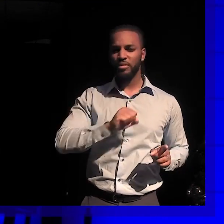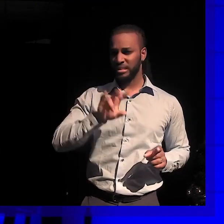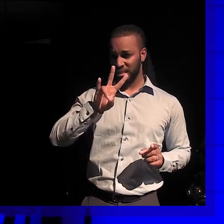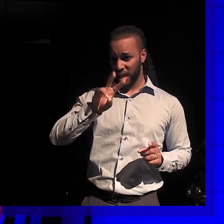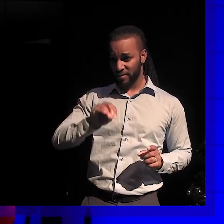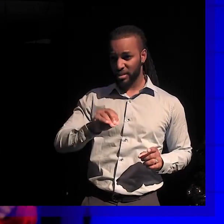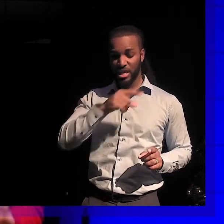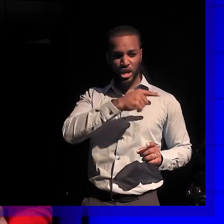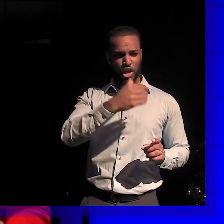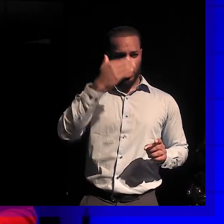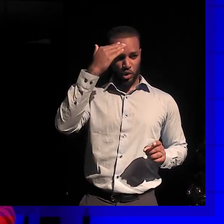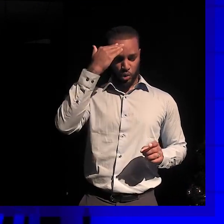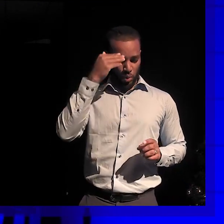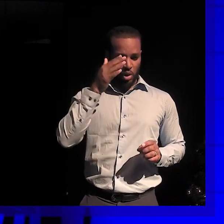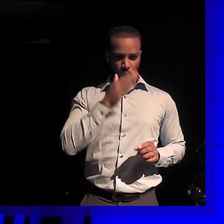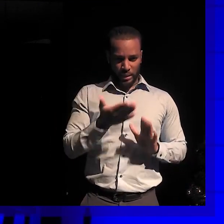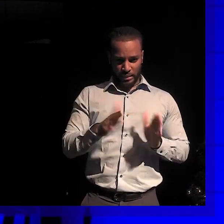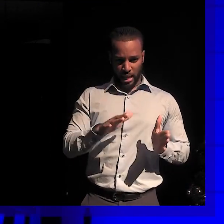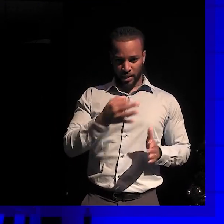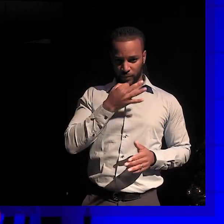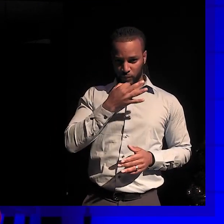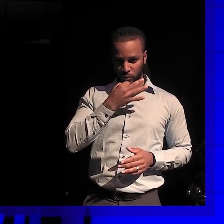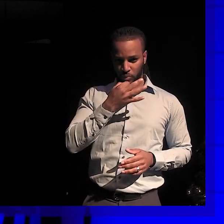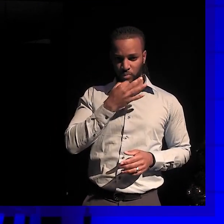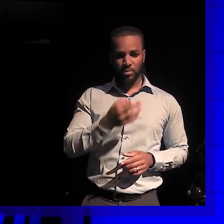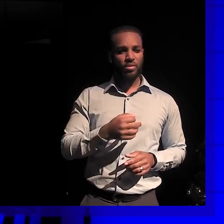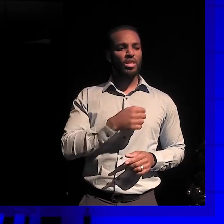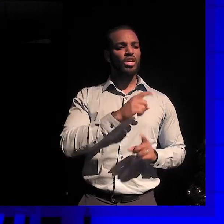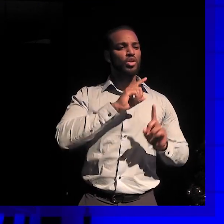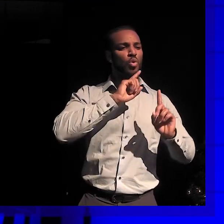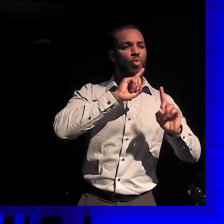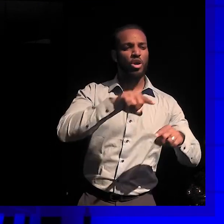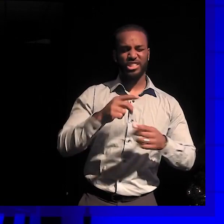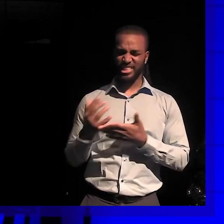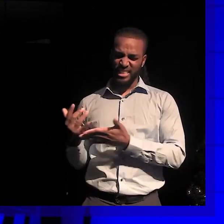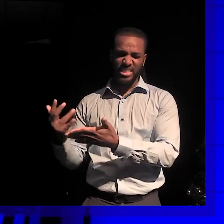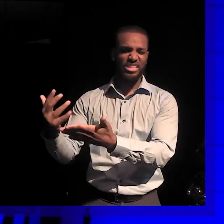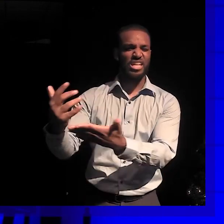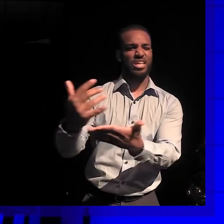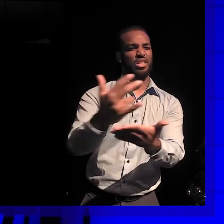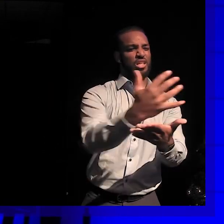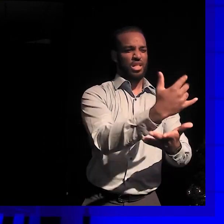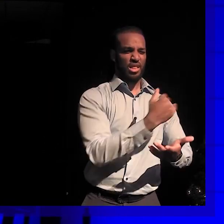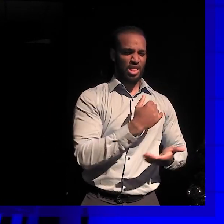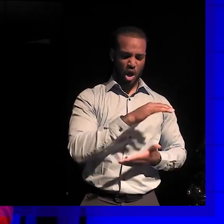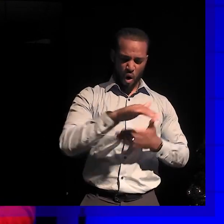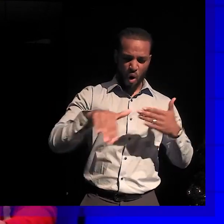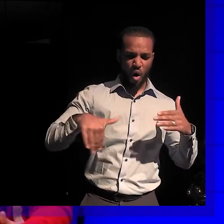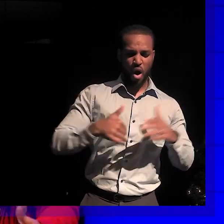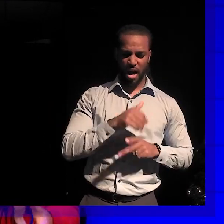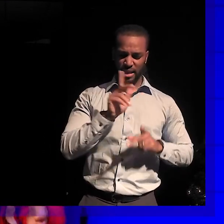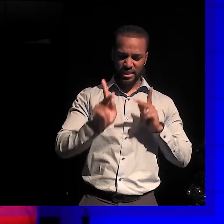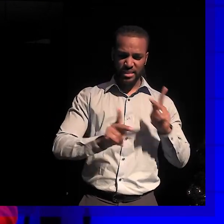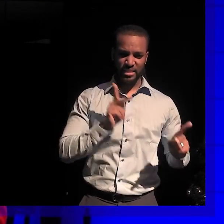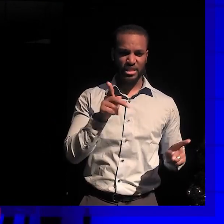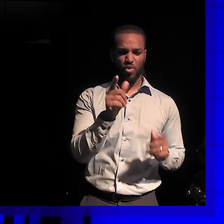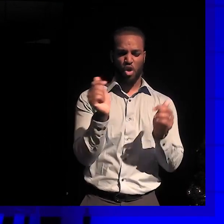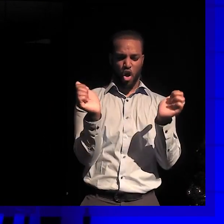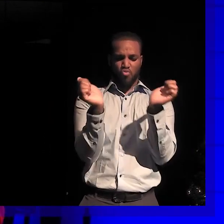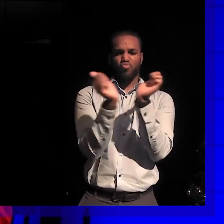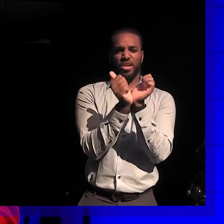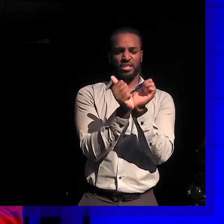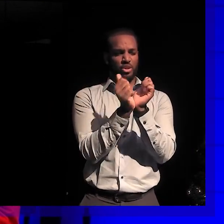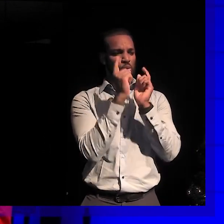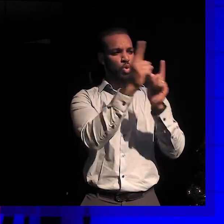he knew that death was near, and he gave orders to collect all of Jerusalem's most distinguished and beloved citizens, and they were arrested and